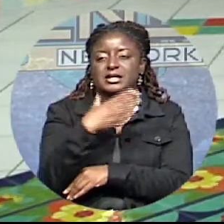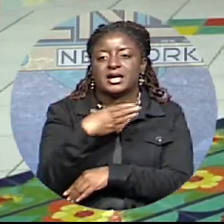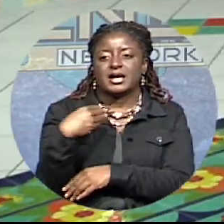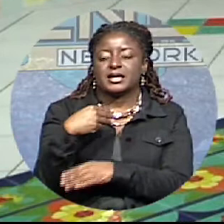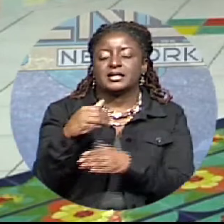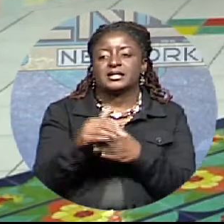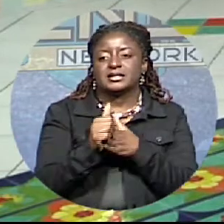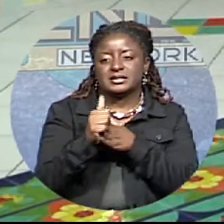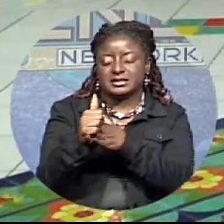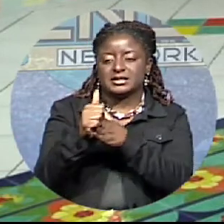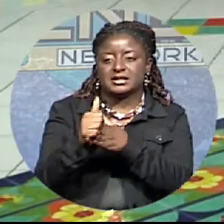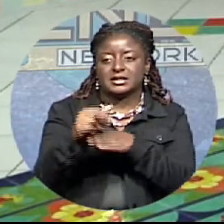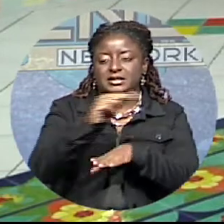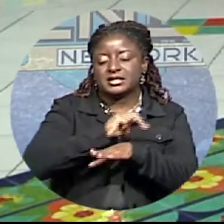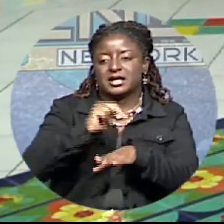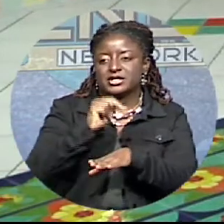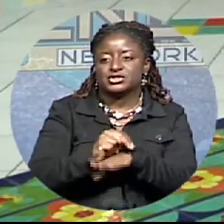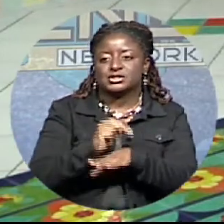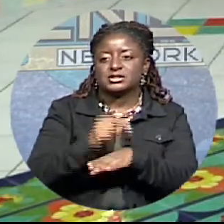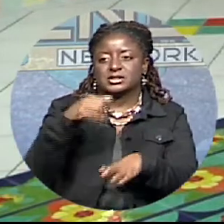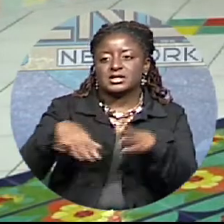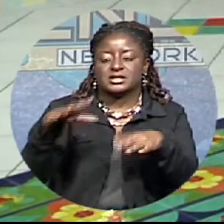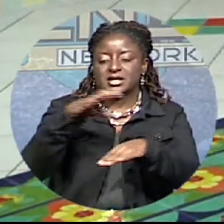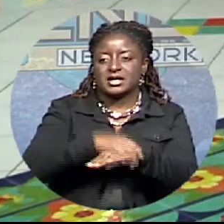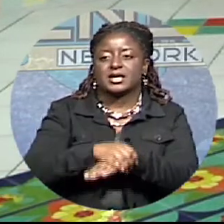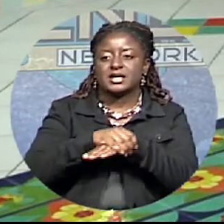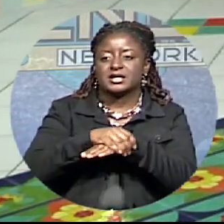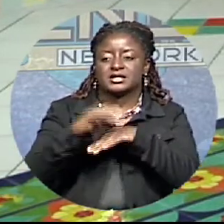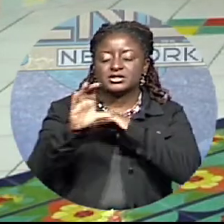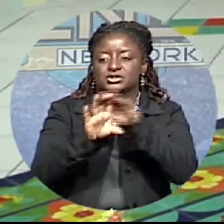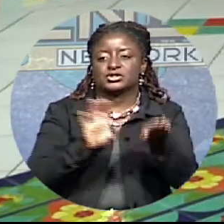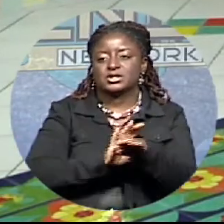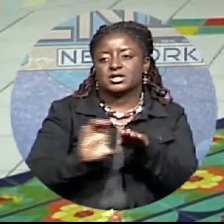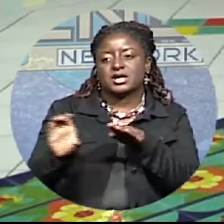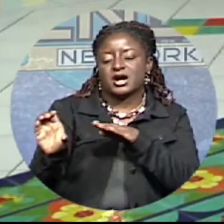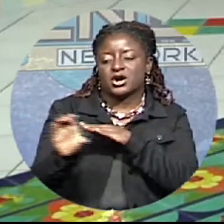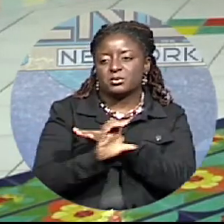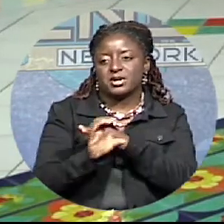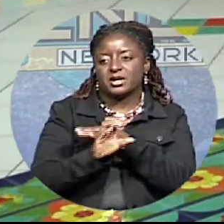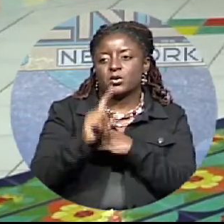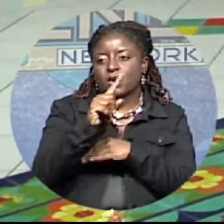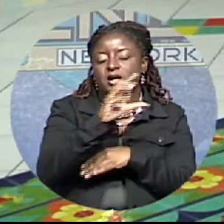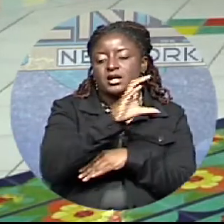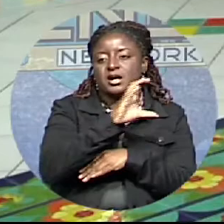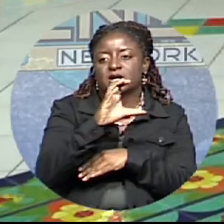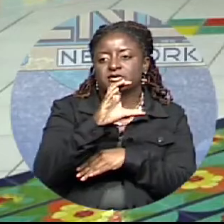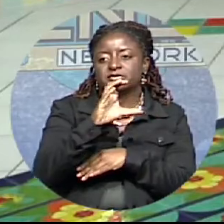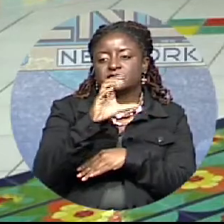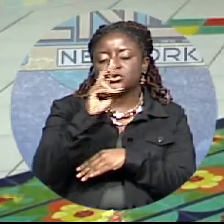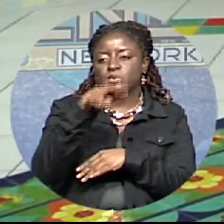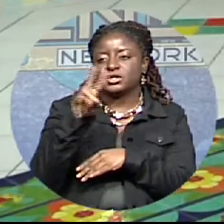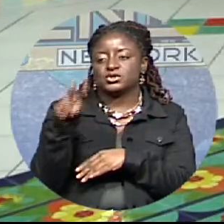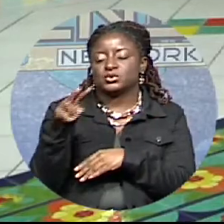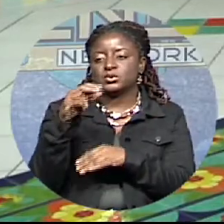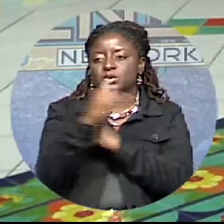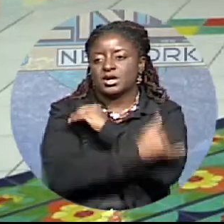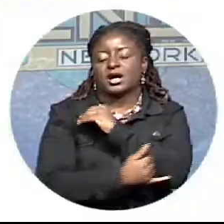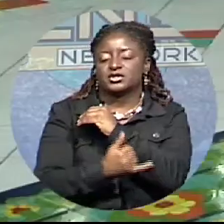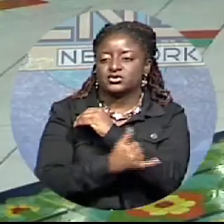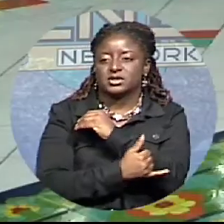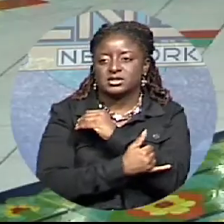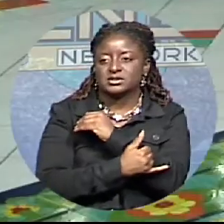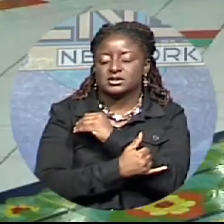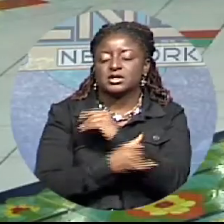English Caribbean. And therefore, one of the 22 countries under my belt to do